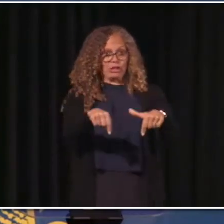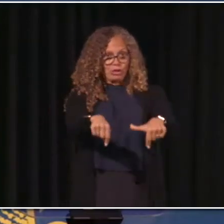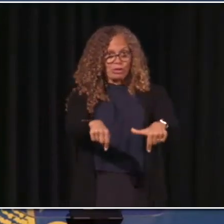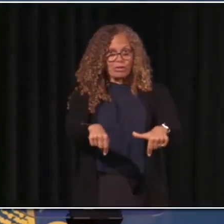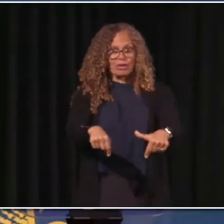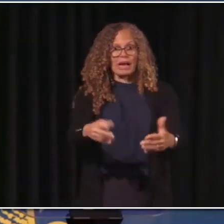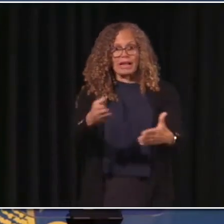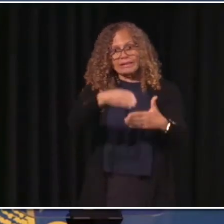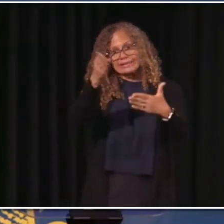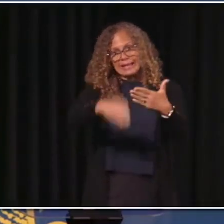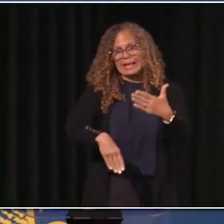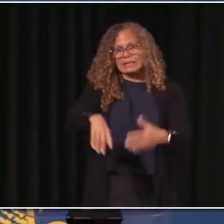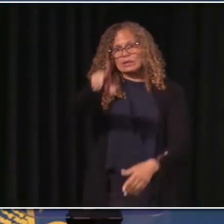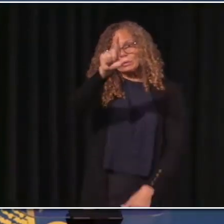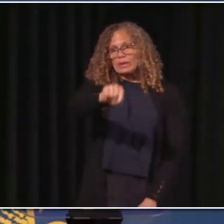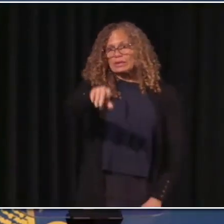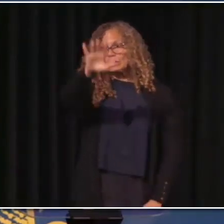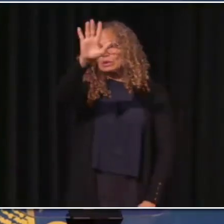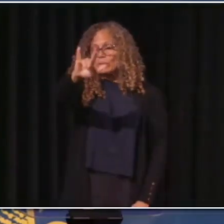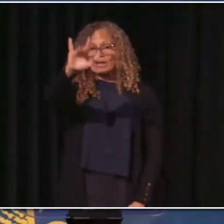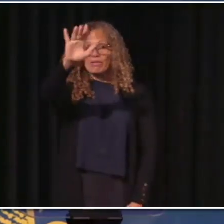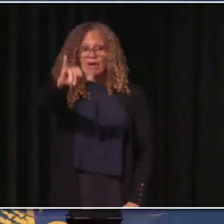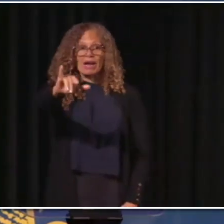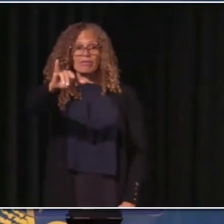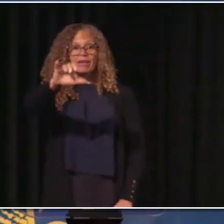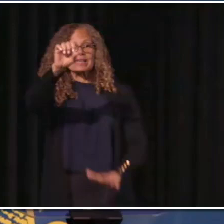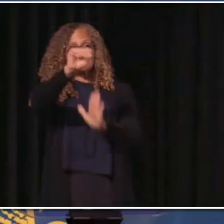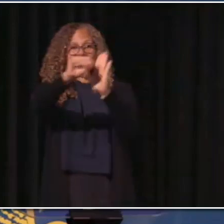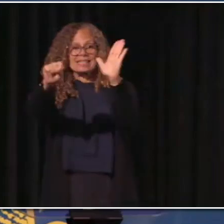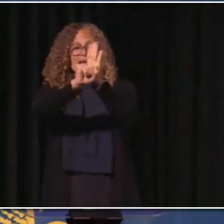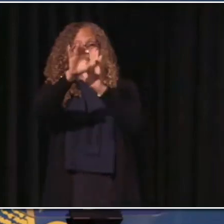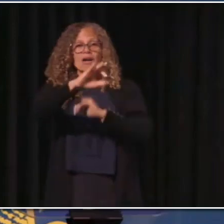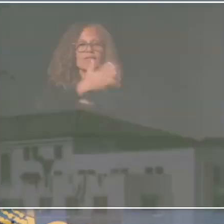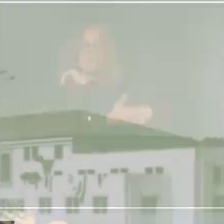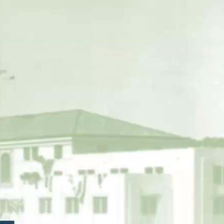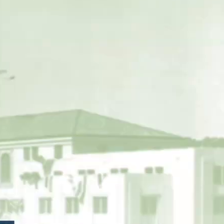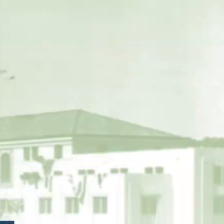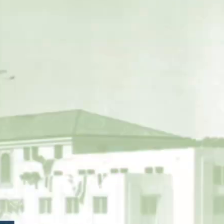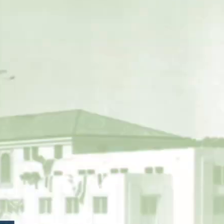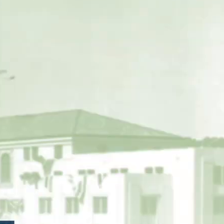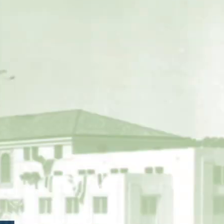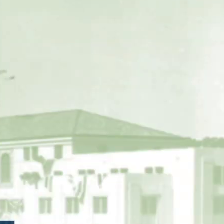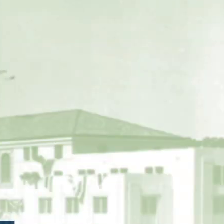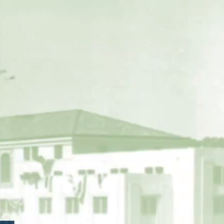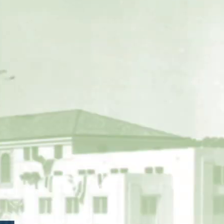this concludes the 2025 State of the County Address.